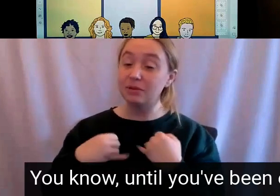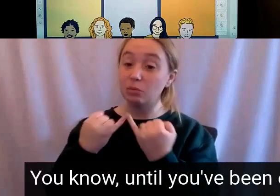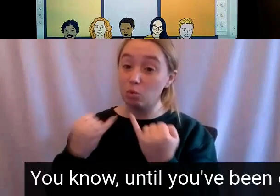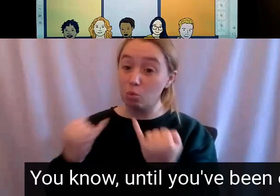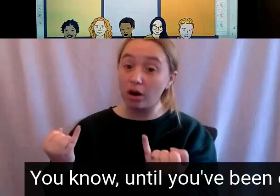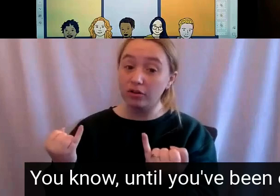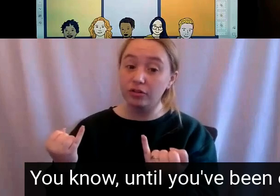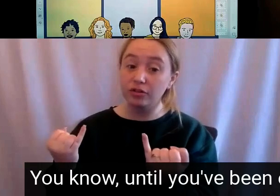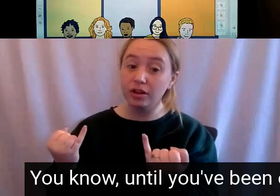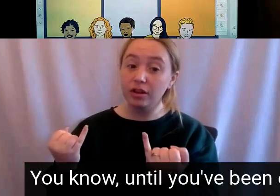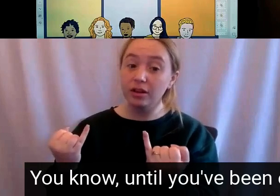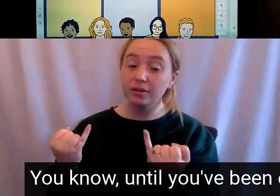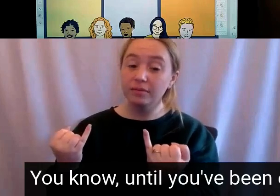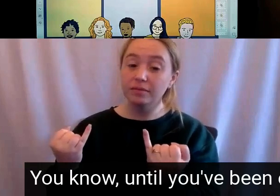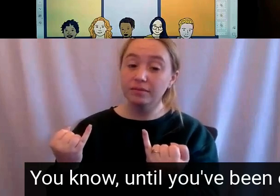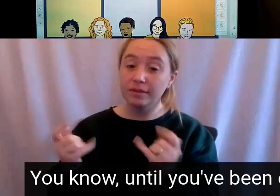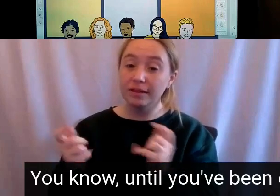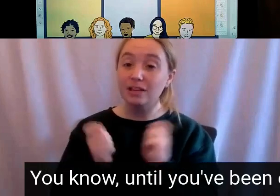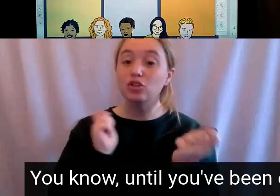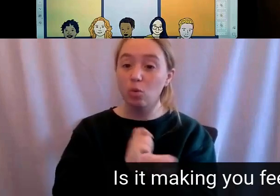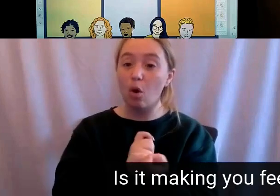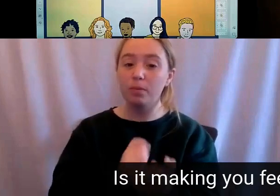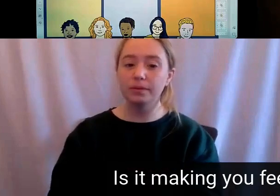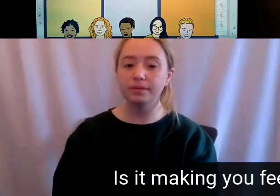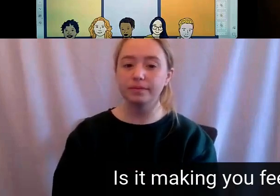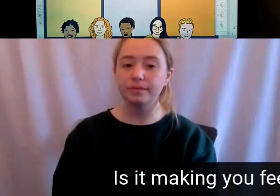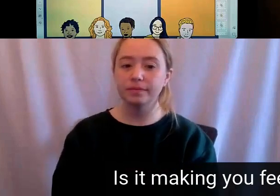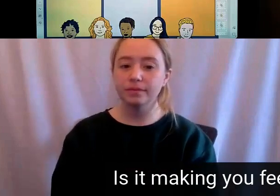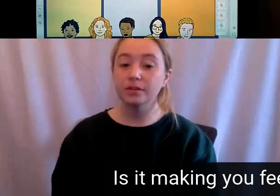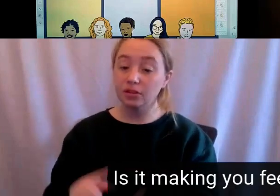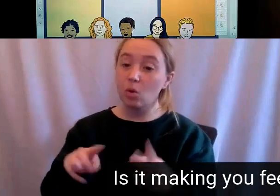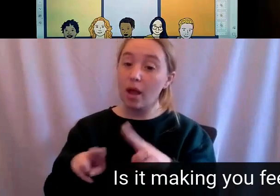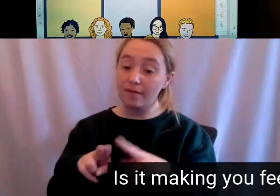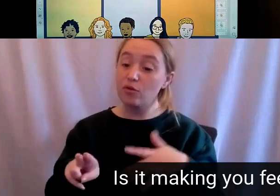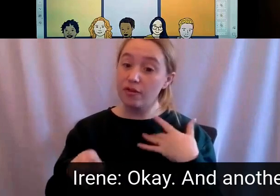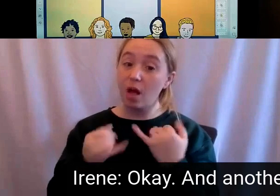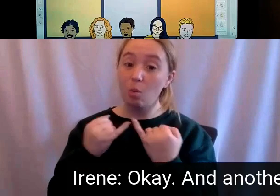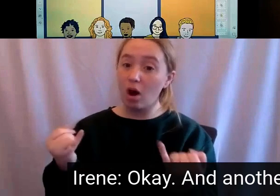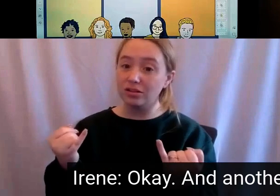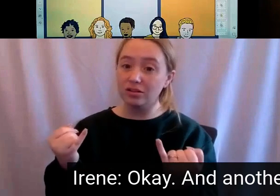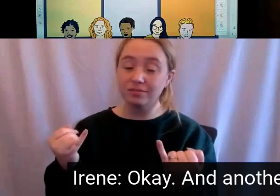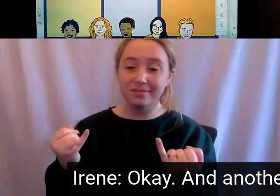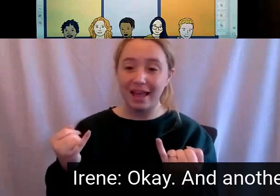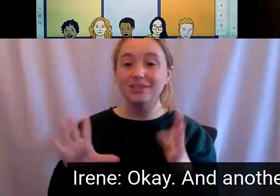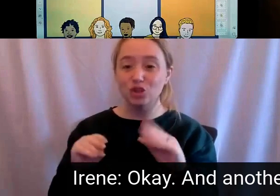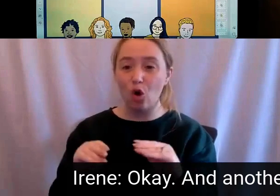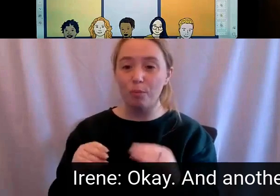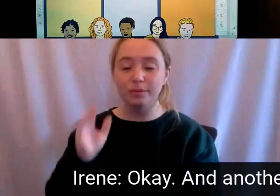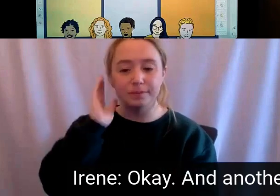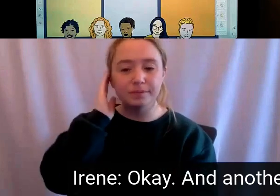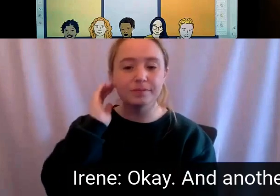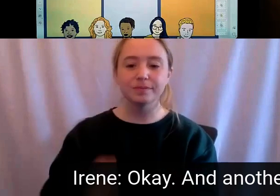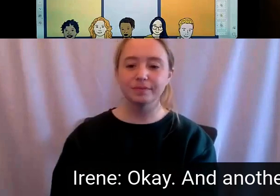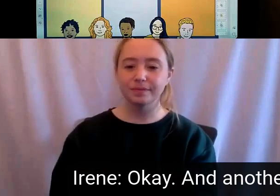you know, until you've been examined. That's the big thing. Is it making you feel worse? Don't do it.